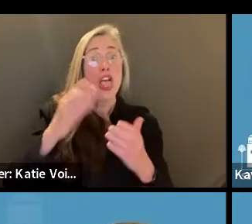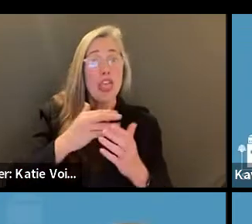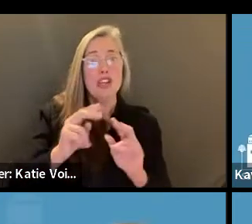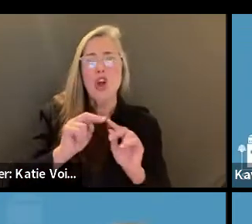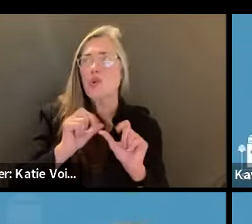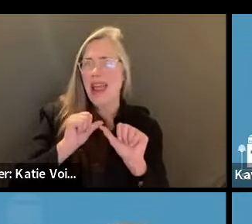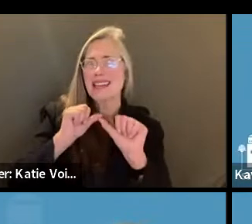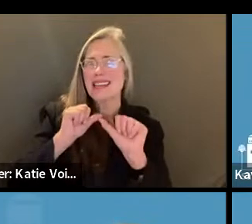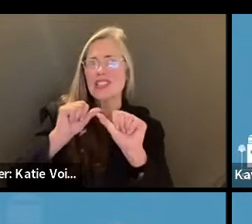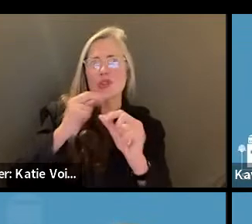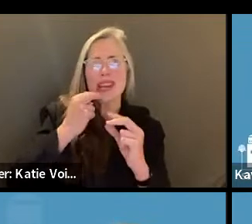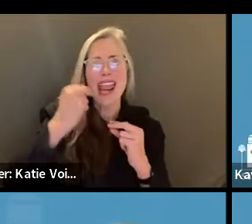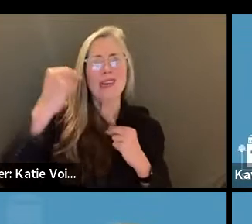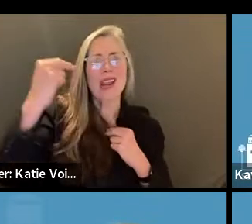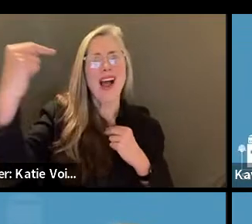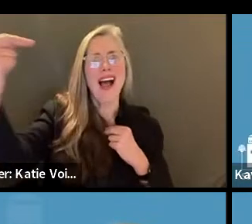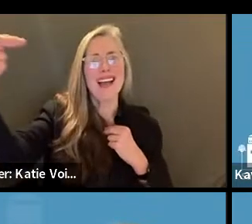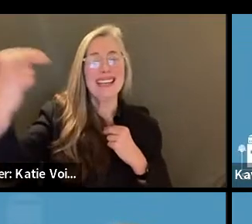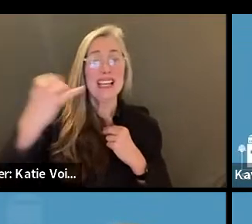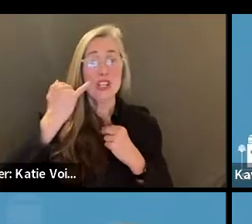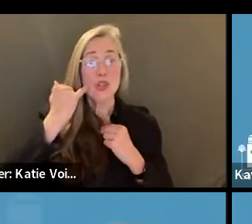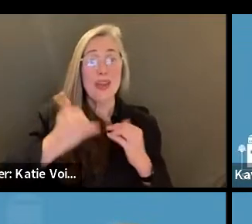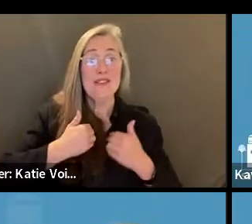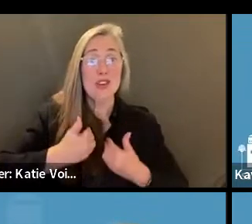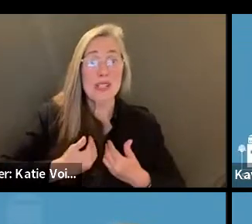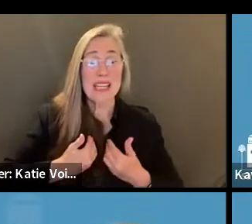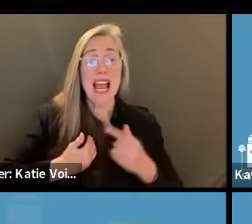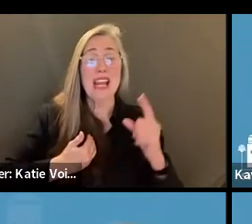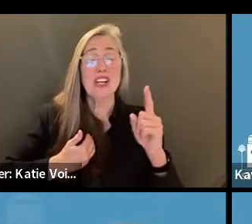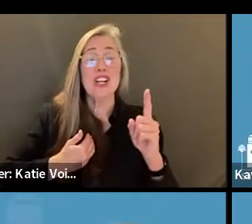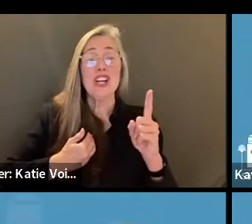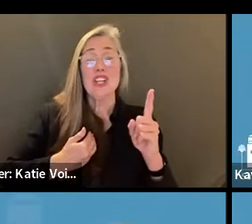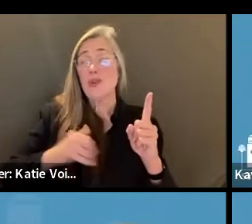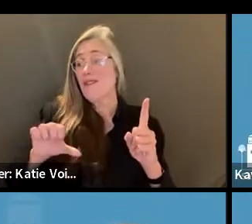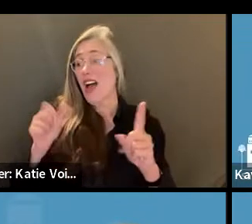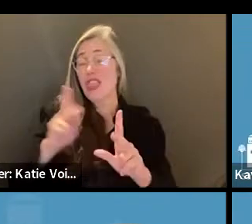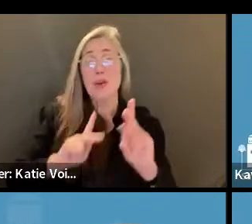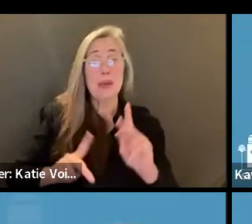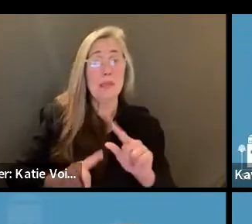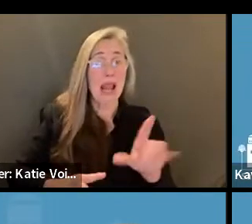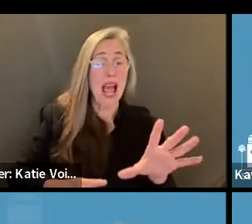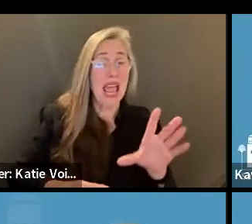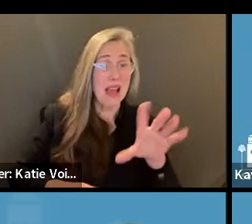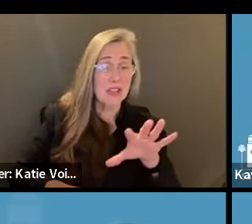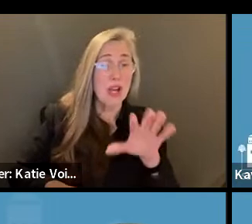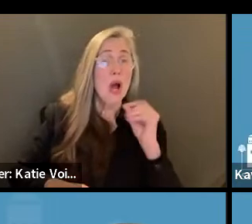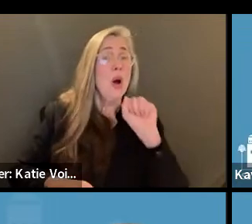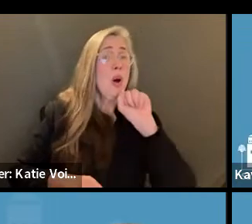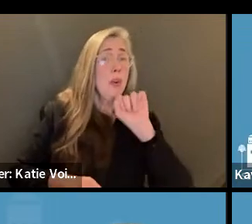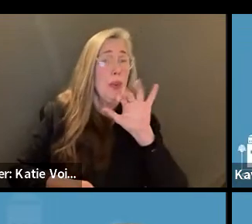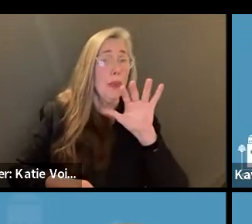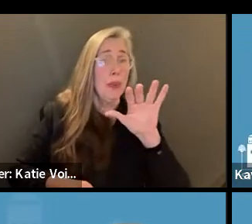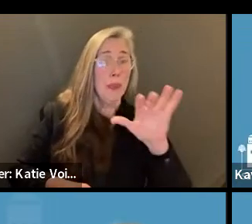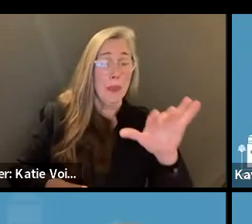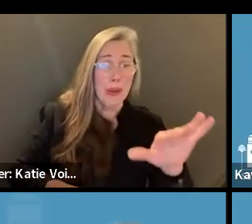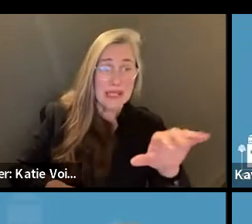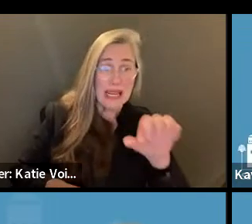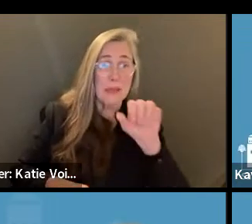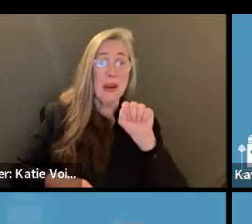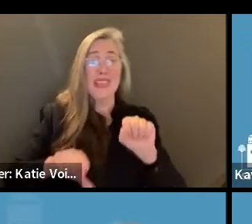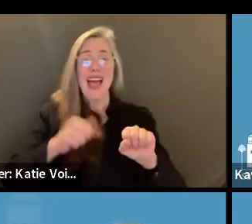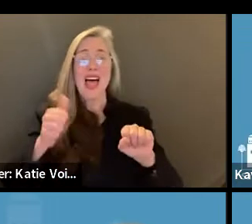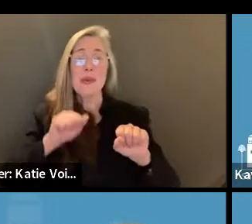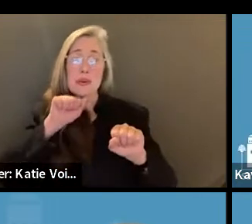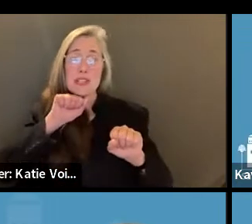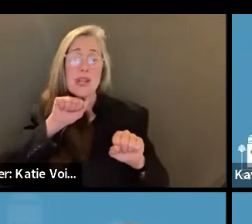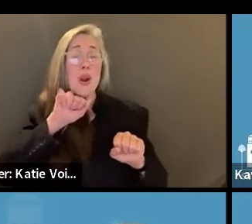on. So when you get a little tired with it, okay, I might have to take a breath, but the note's going to continue on because we have enough folks in the choir to carry it on.